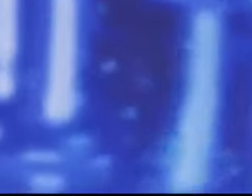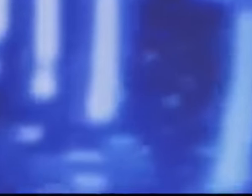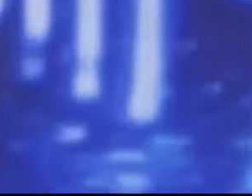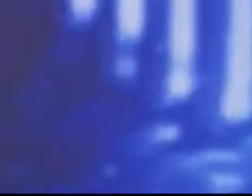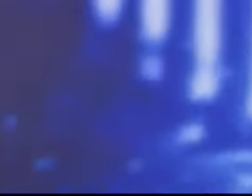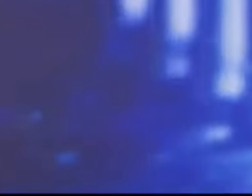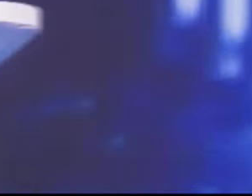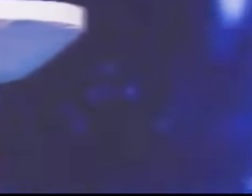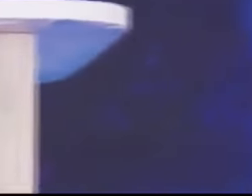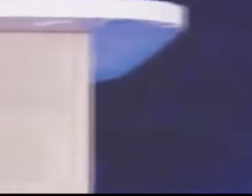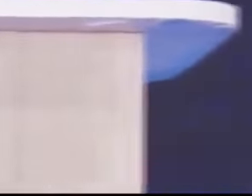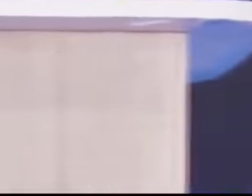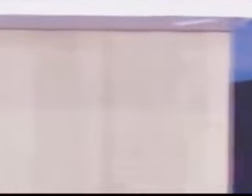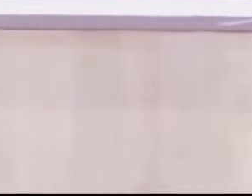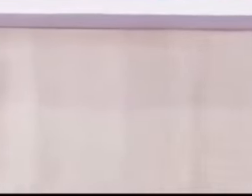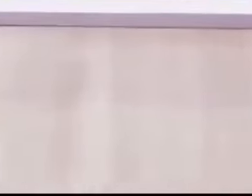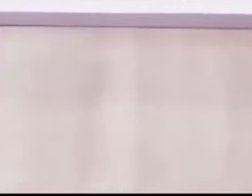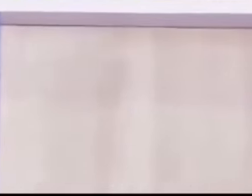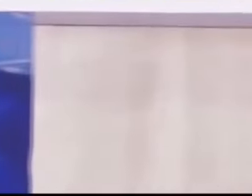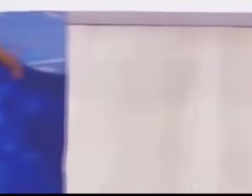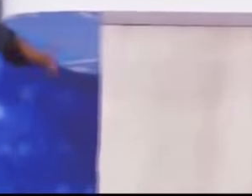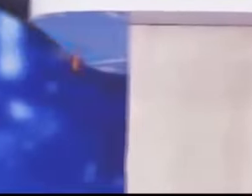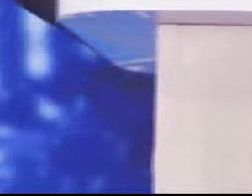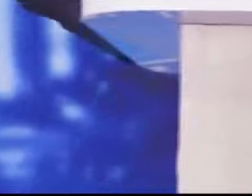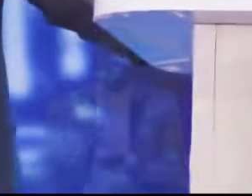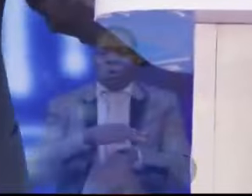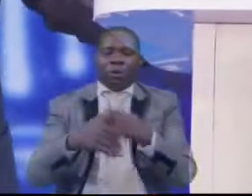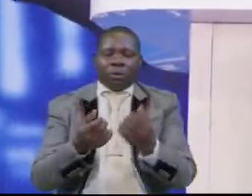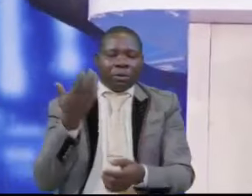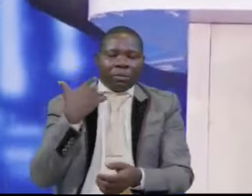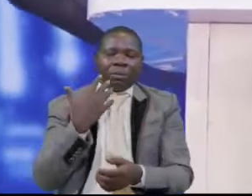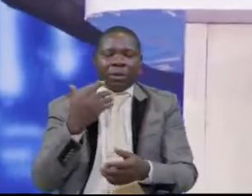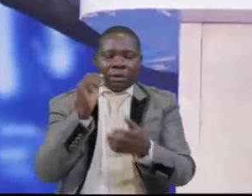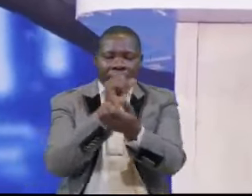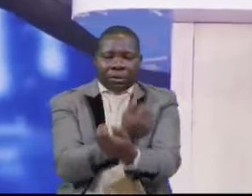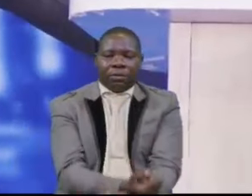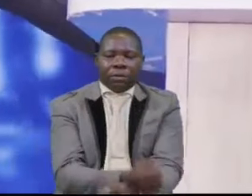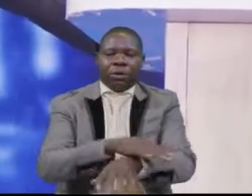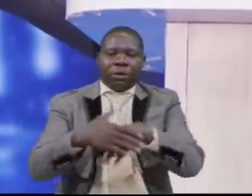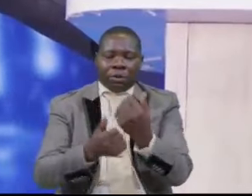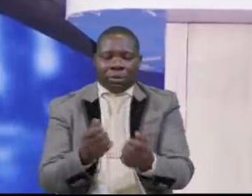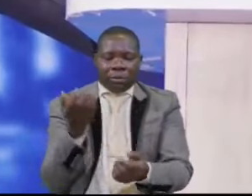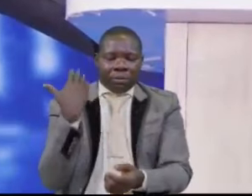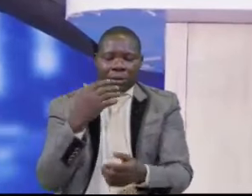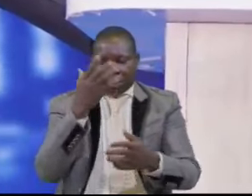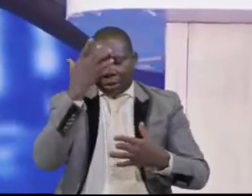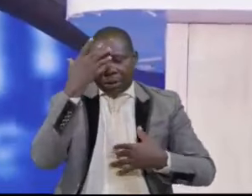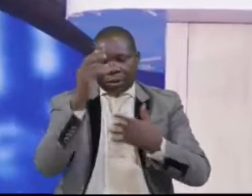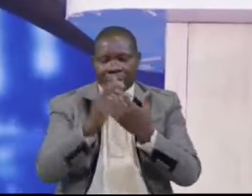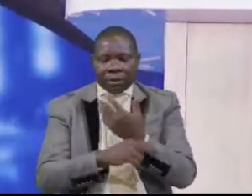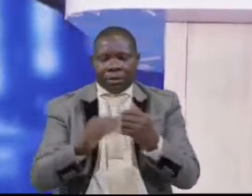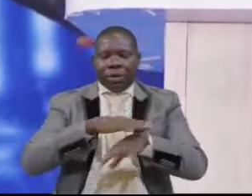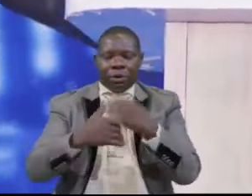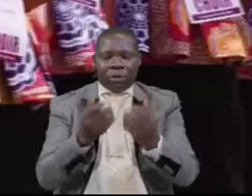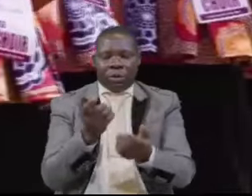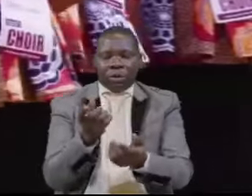past failure, all the past defeat, all the past sicknesses, all the past confusion, everything